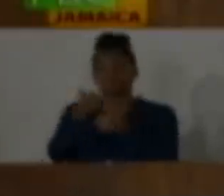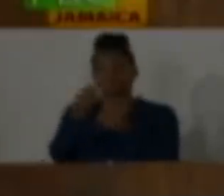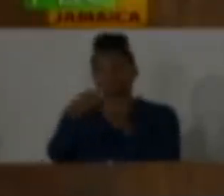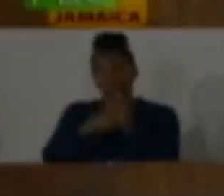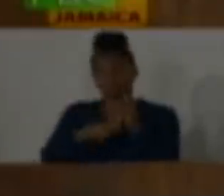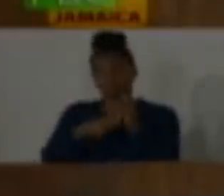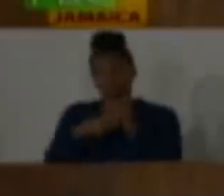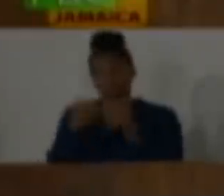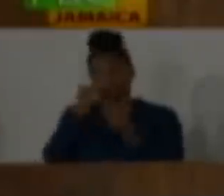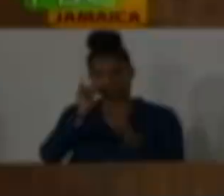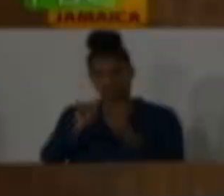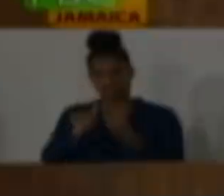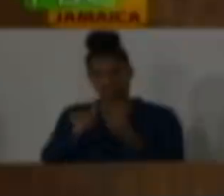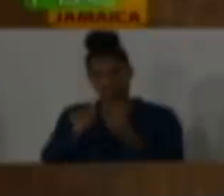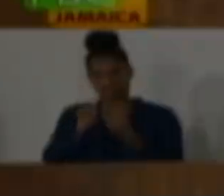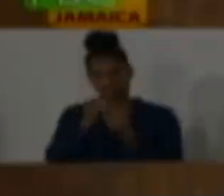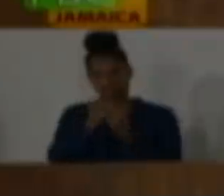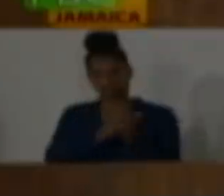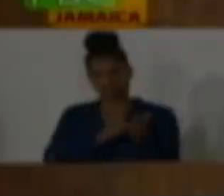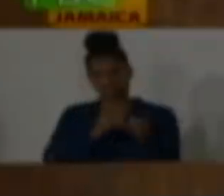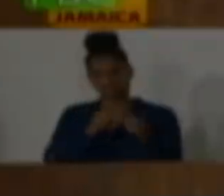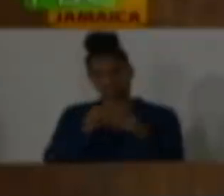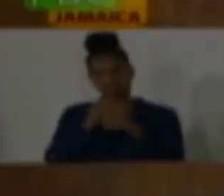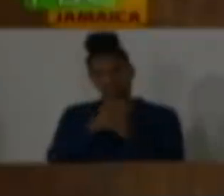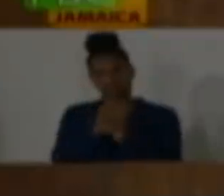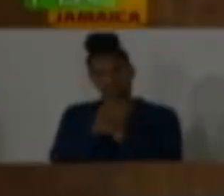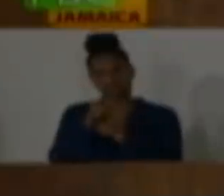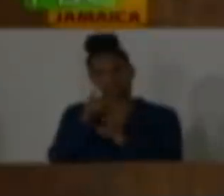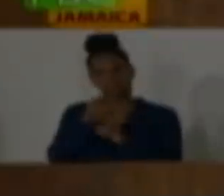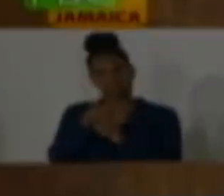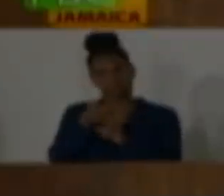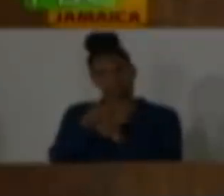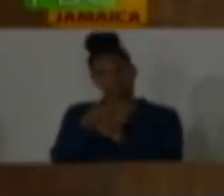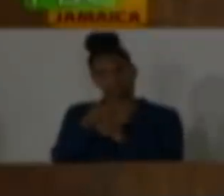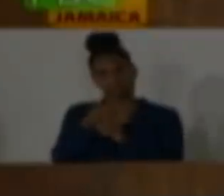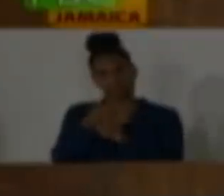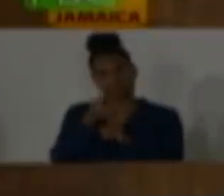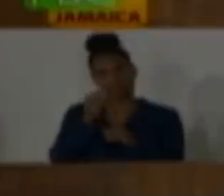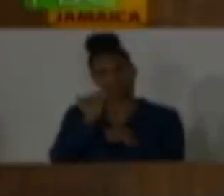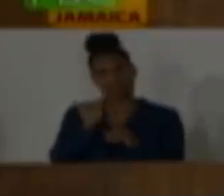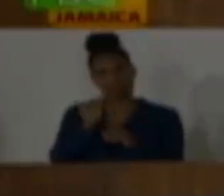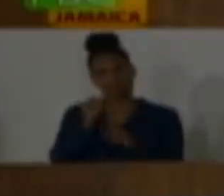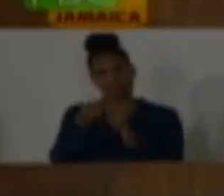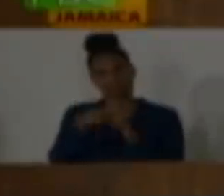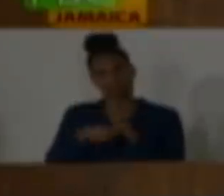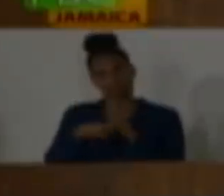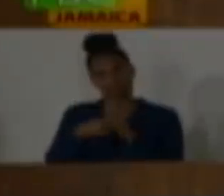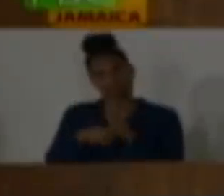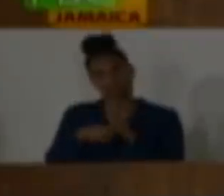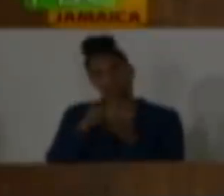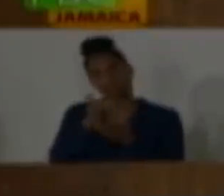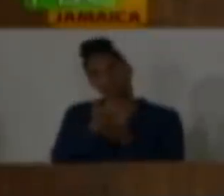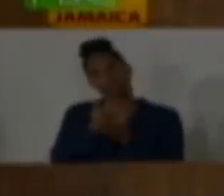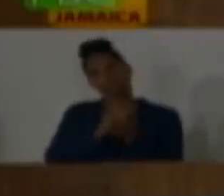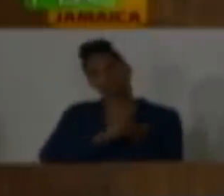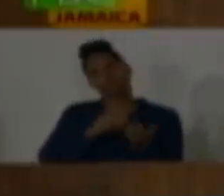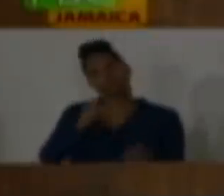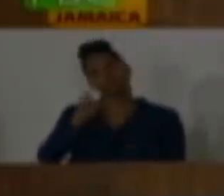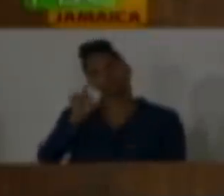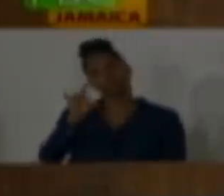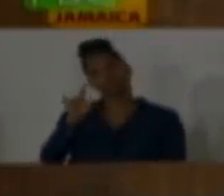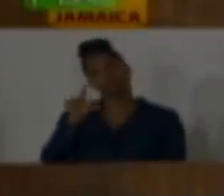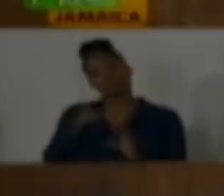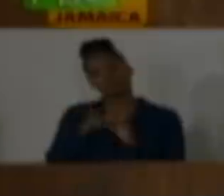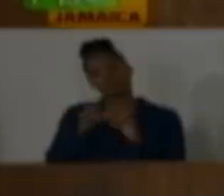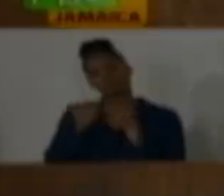or if the section which creates the offence does not itself impose that fine. Section 108 of the Principal